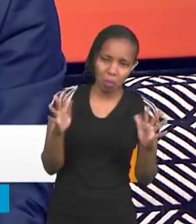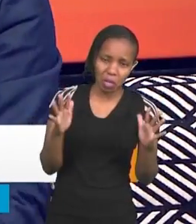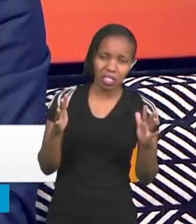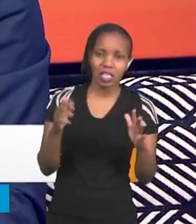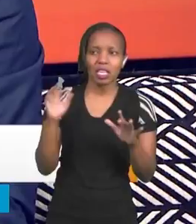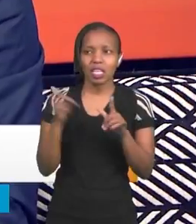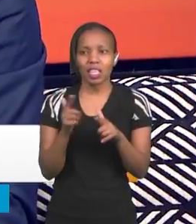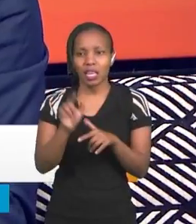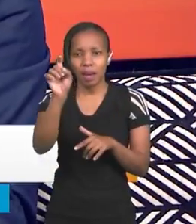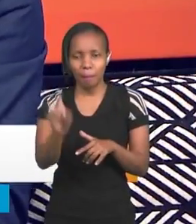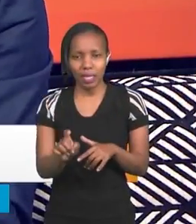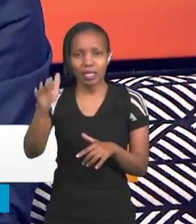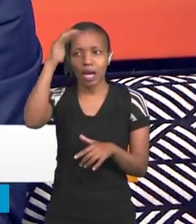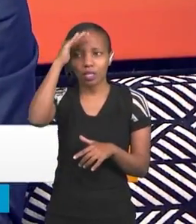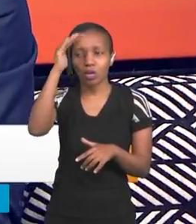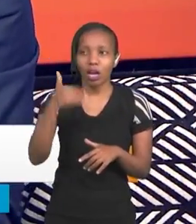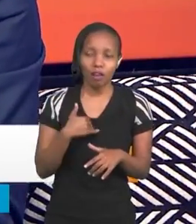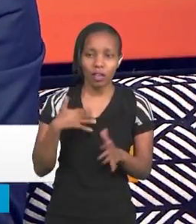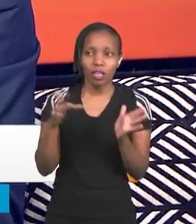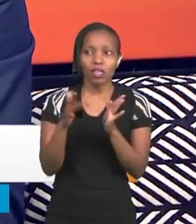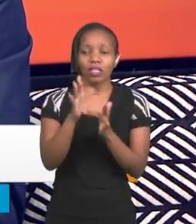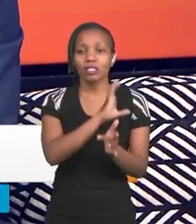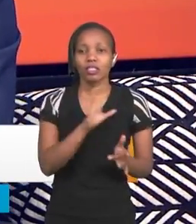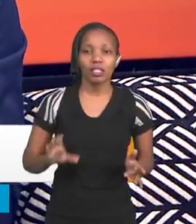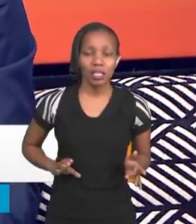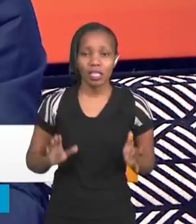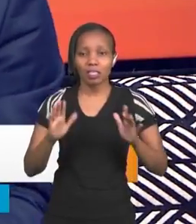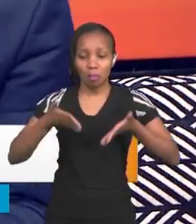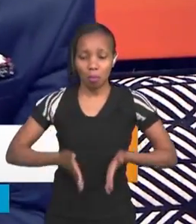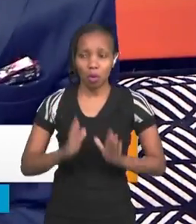celebration, birthday parties, Christmas Day, Jesus is being born, but